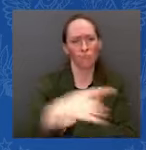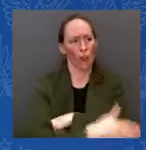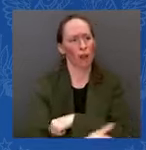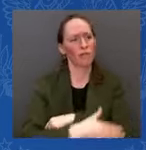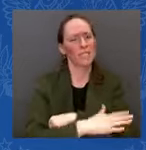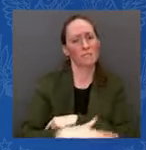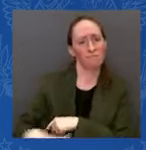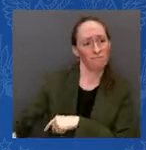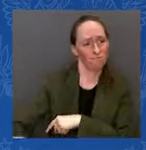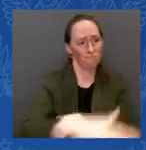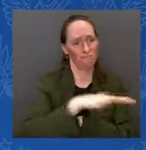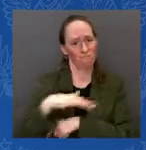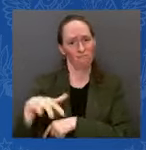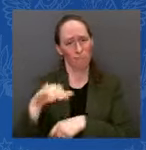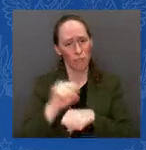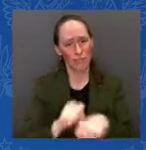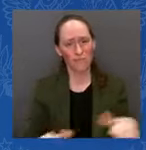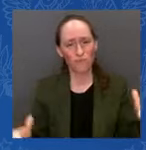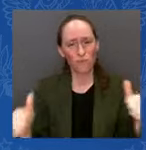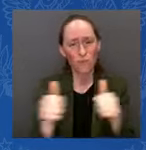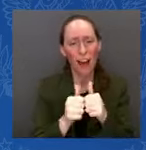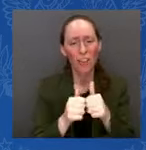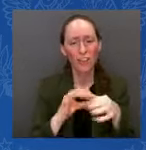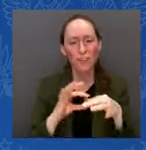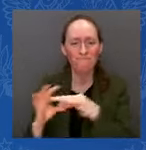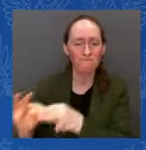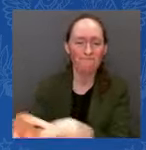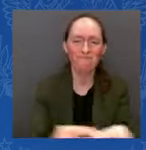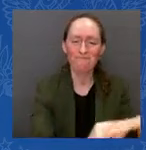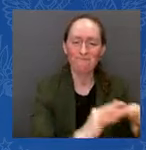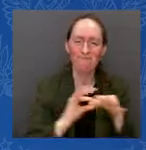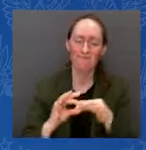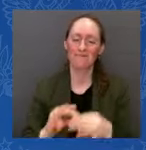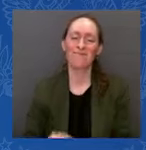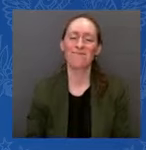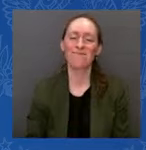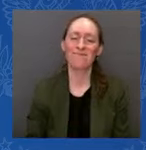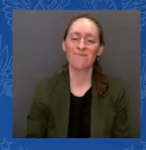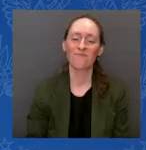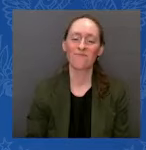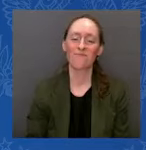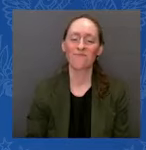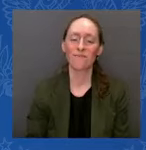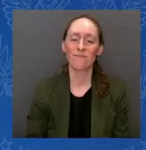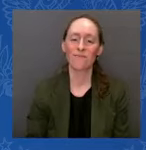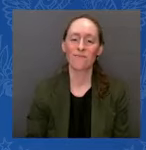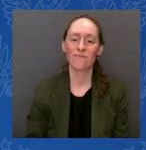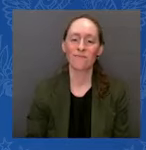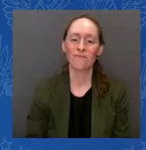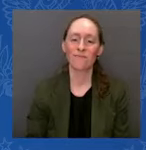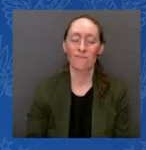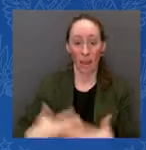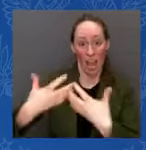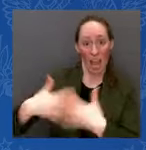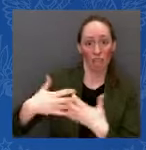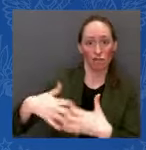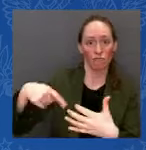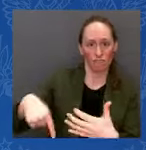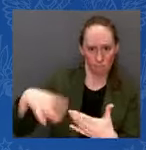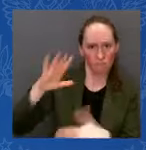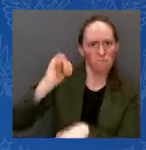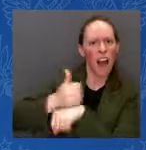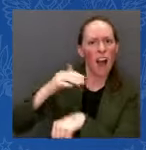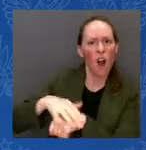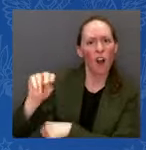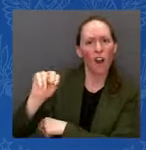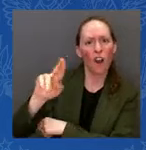propulsion is tested and safe. The United States and the U.K. have used it for nearly 70 years with